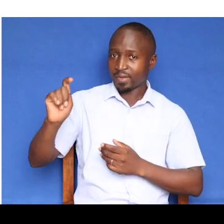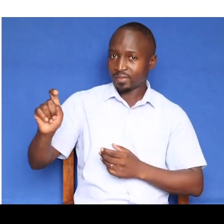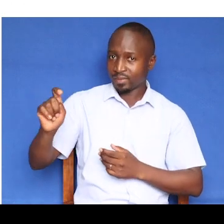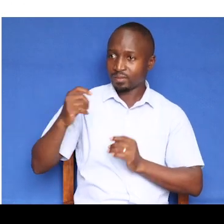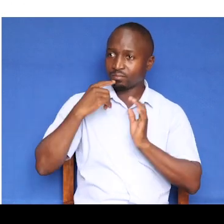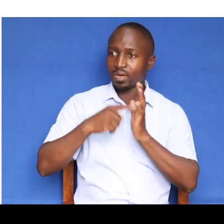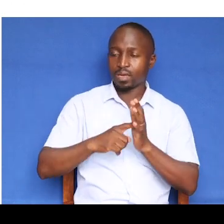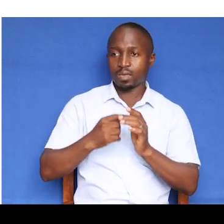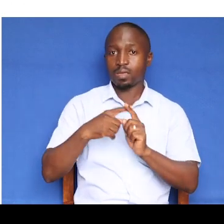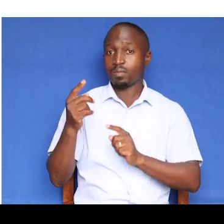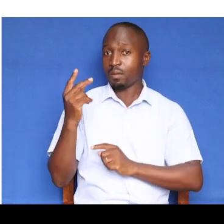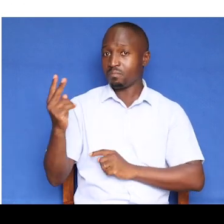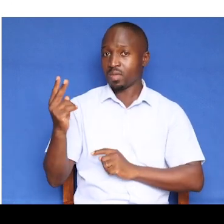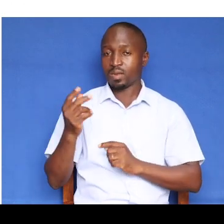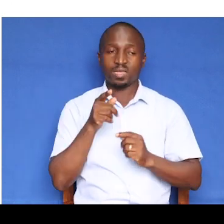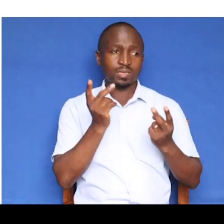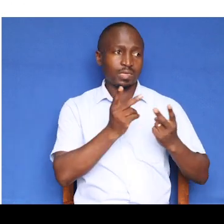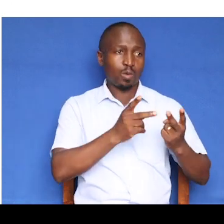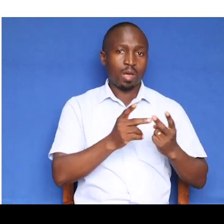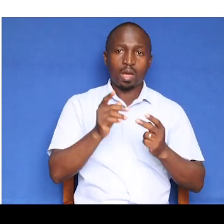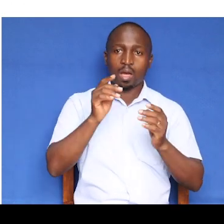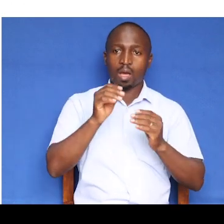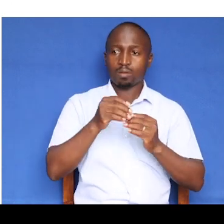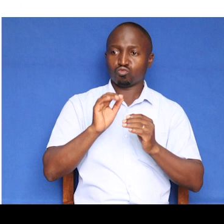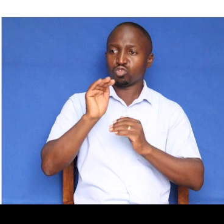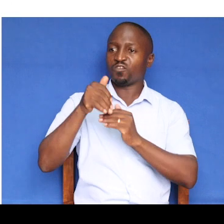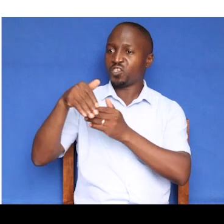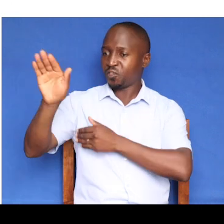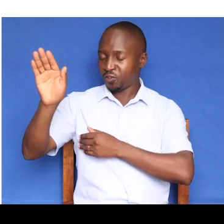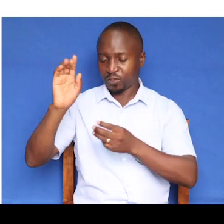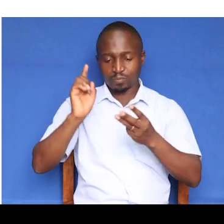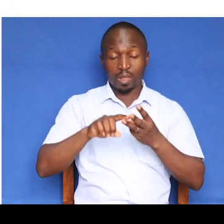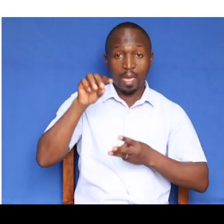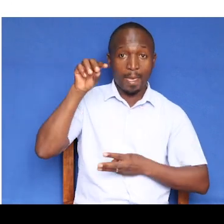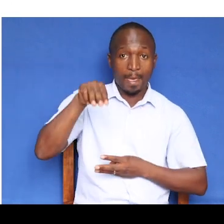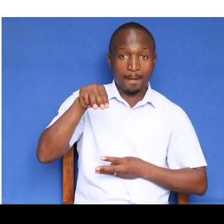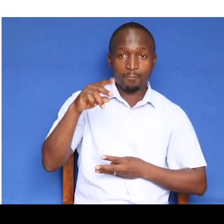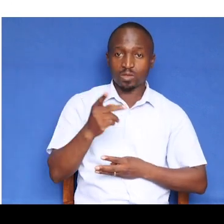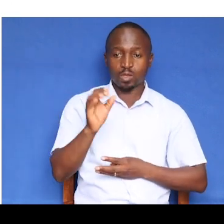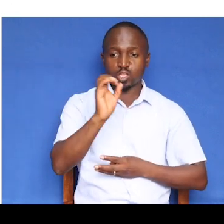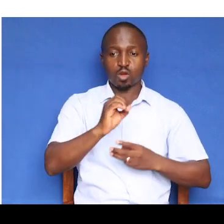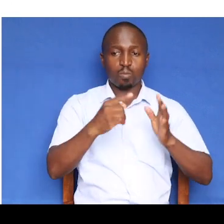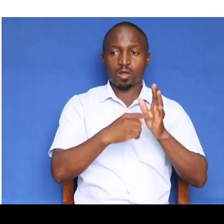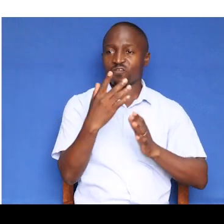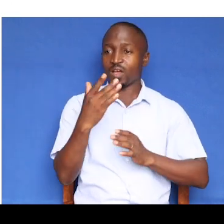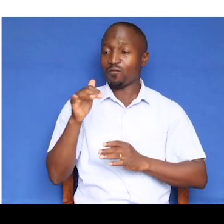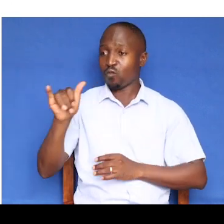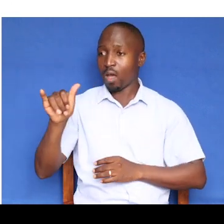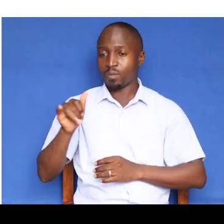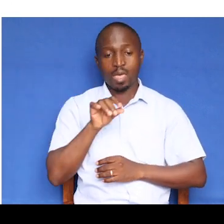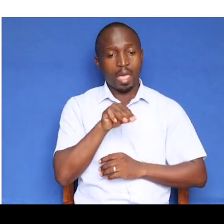200, X stands for export. M equal to 0.5y,